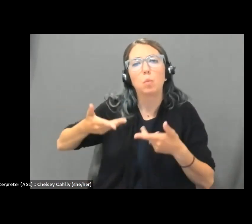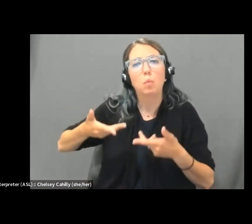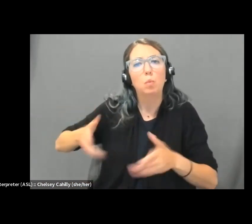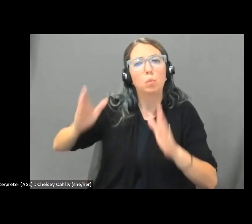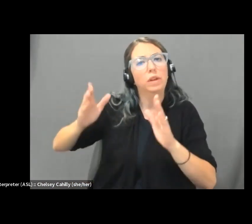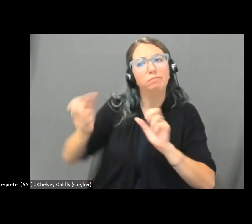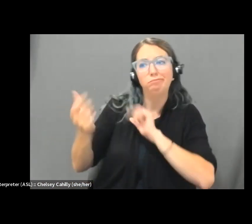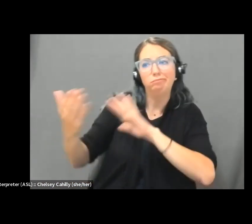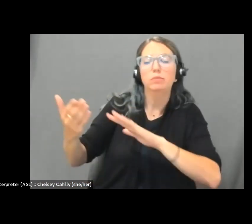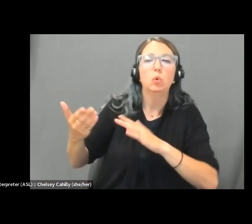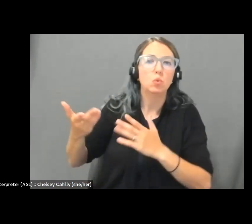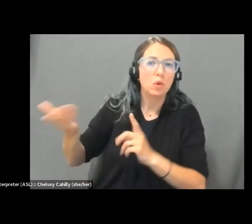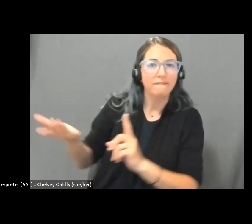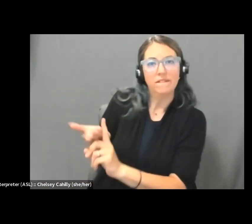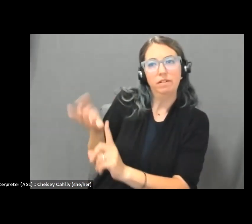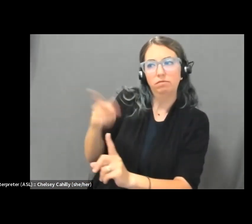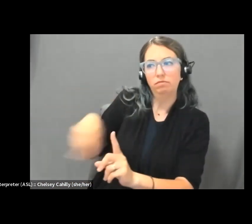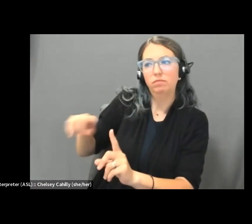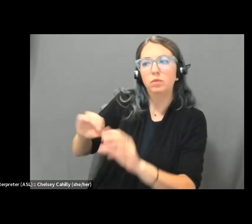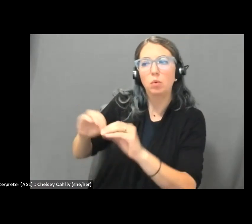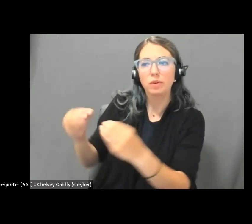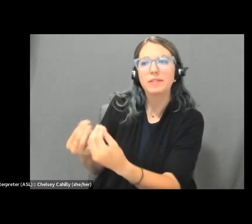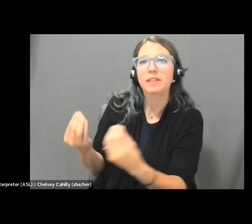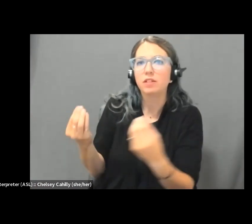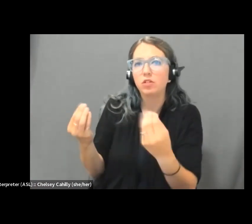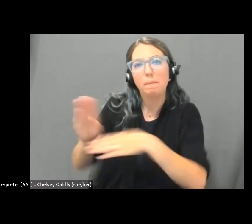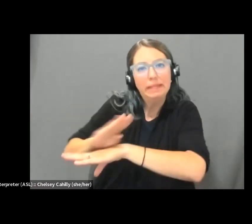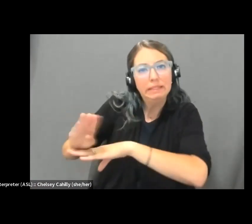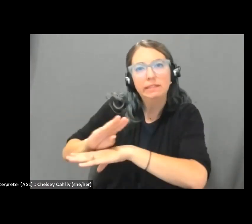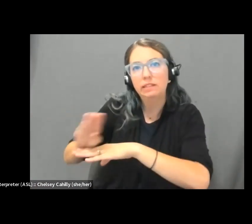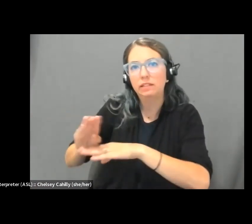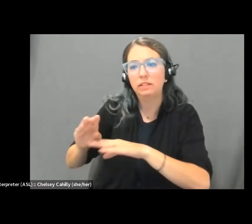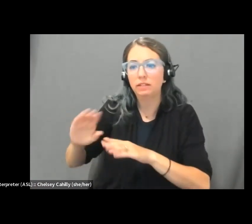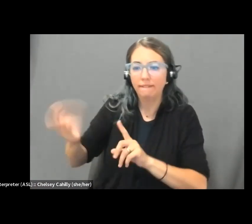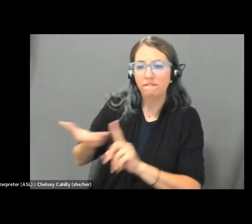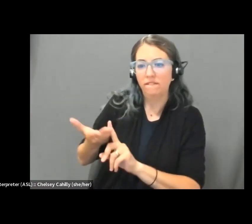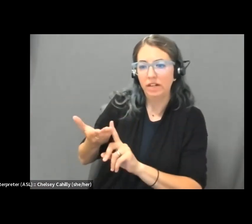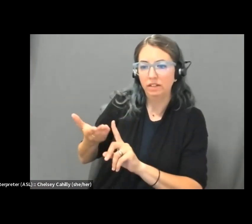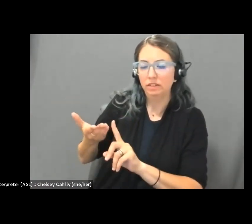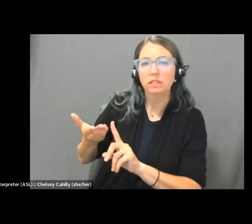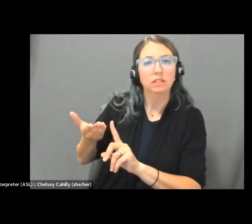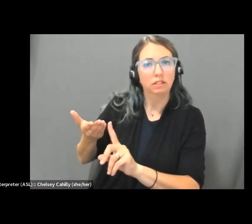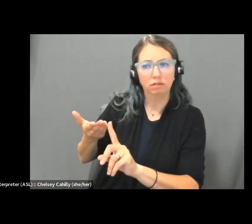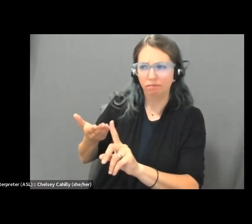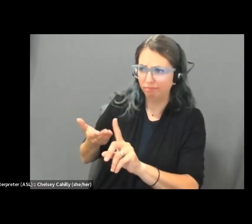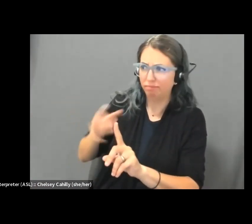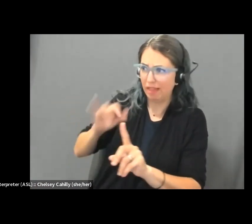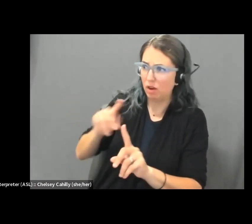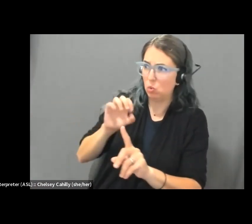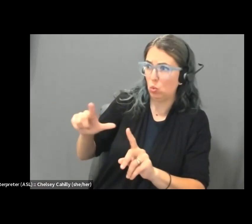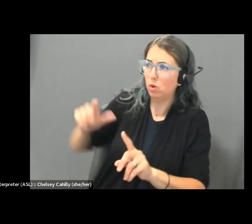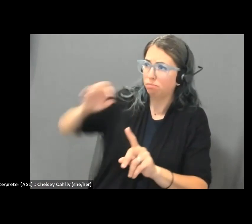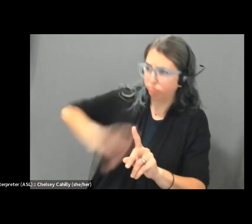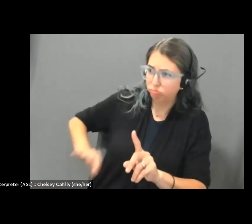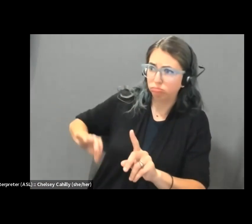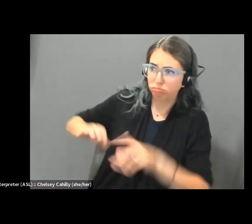a technological perspective. Jess may be able to speak to the business perspective more, but for example, there are tools like Find